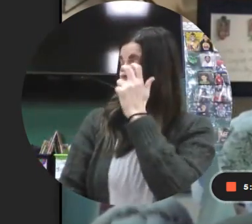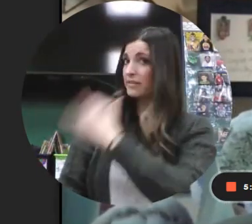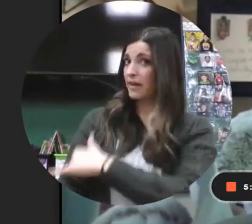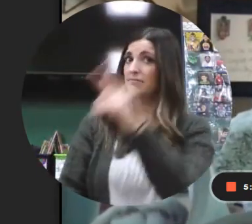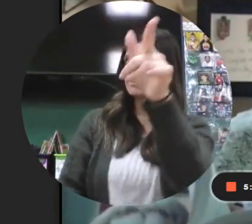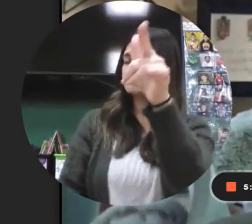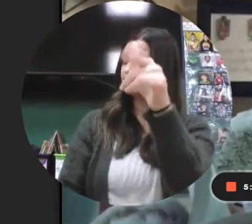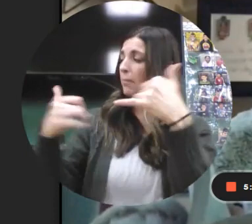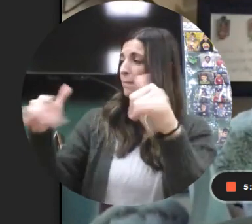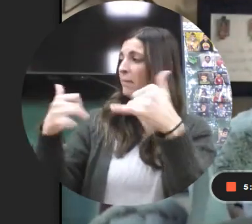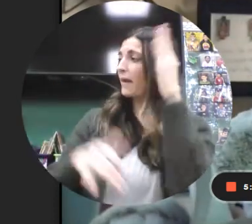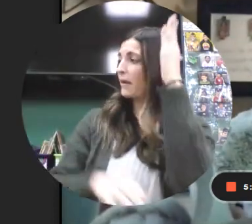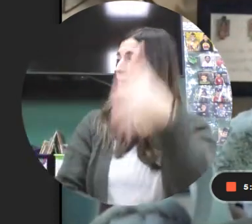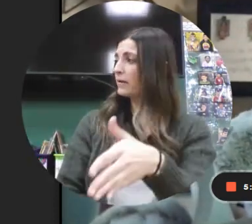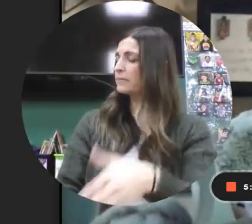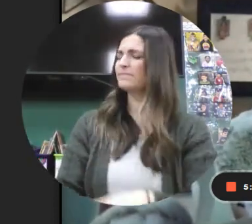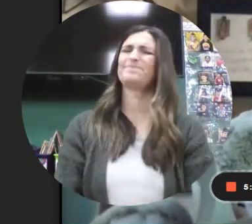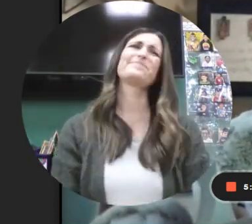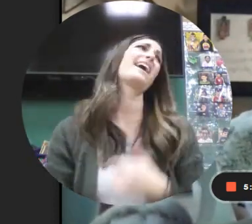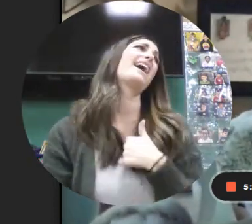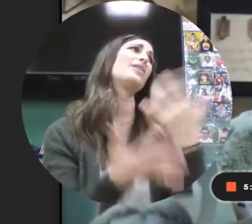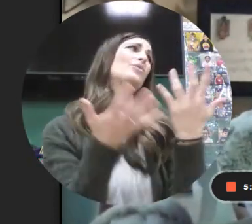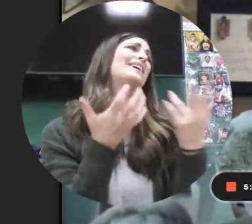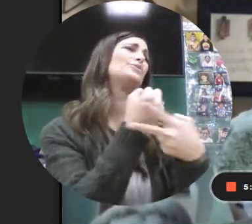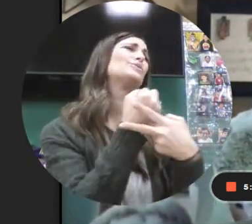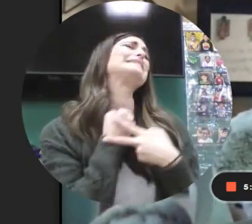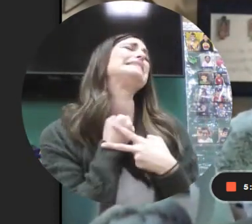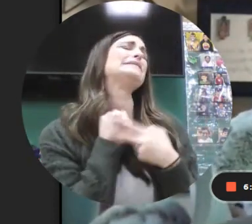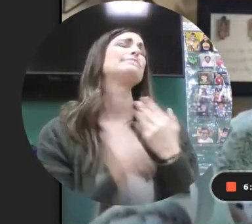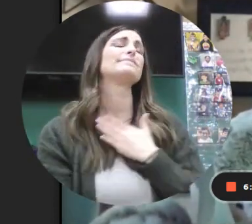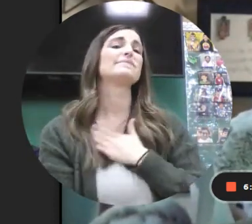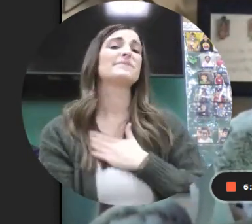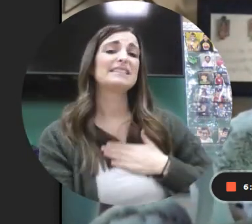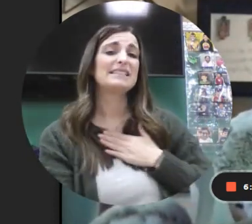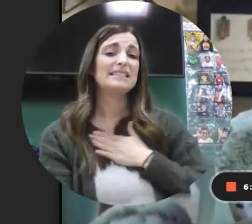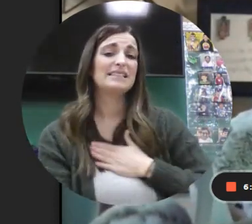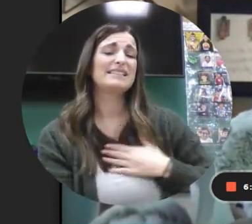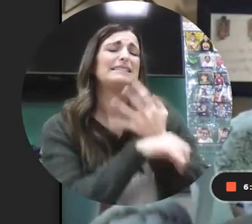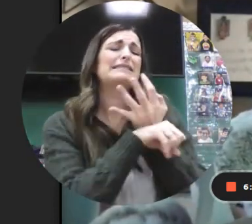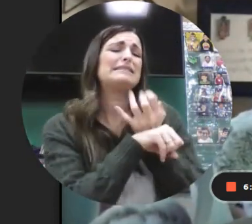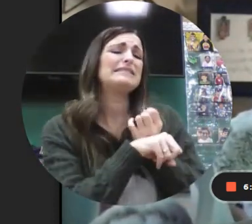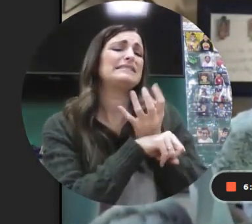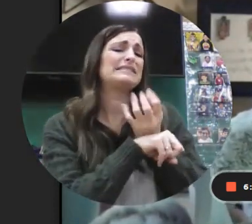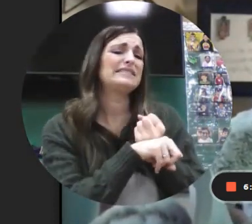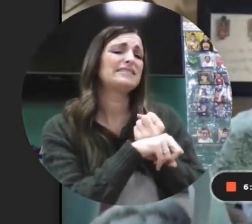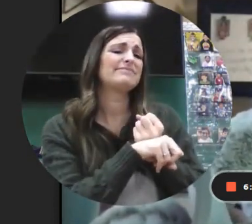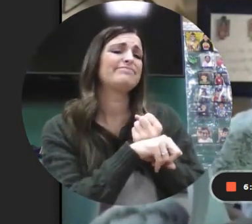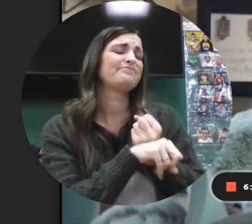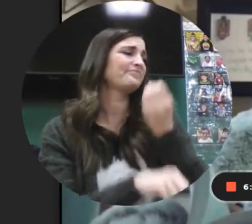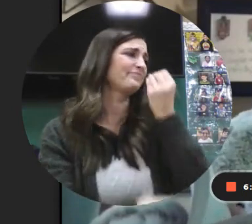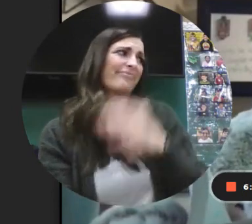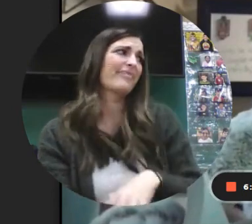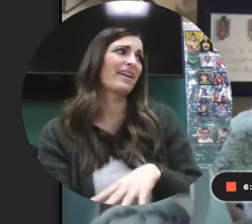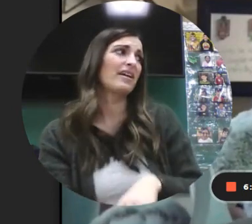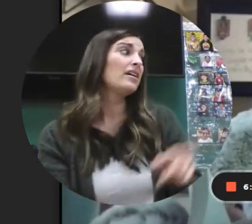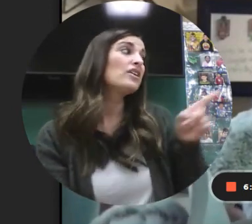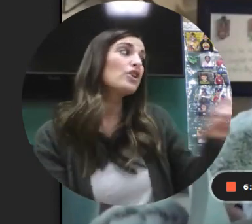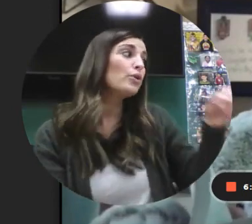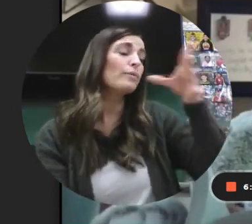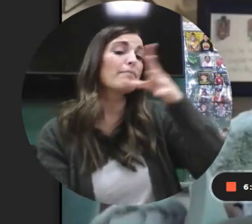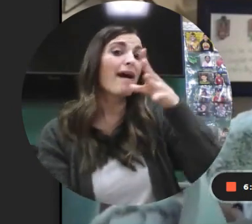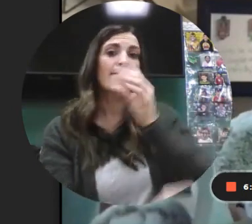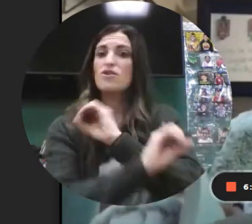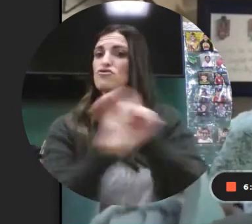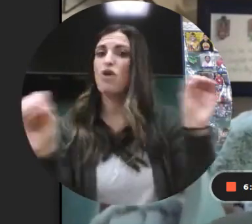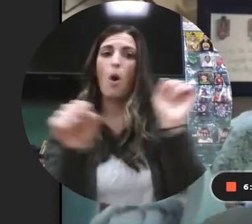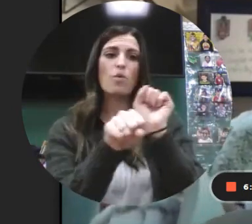playtime. Can't we keep him, please? I was begging, but I didn't care. You and Mama won't have to do anything.